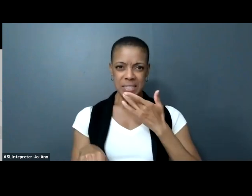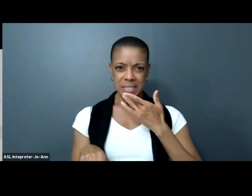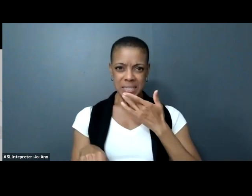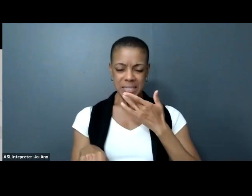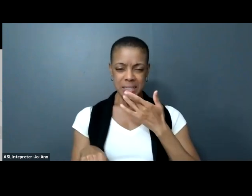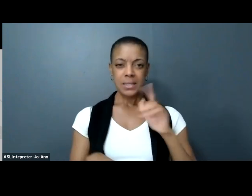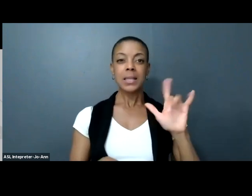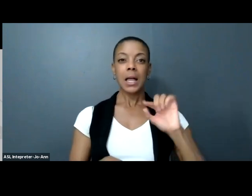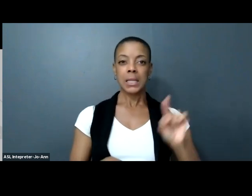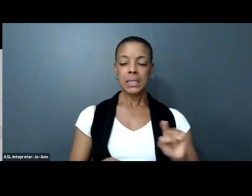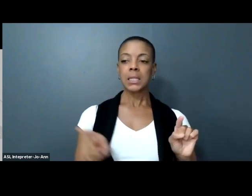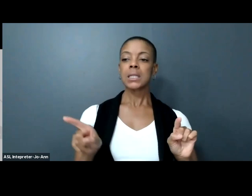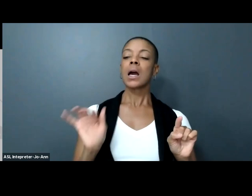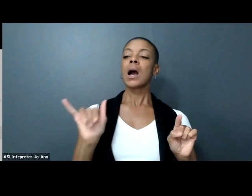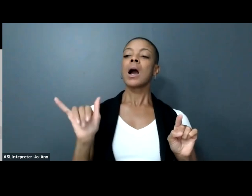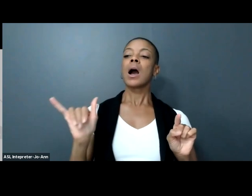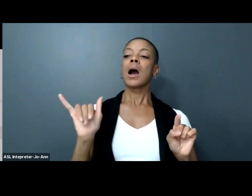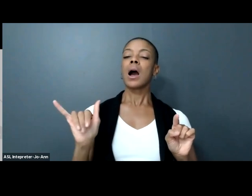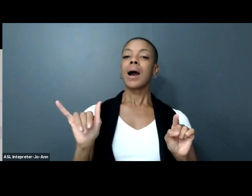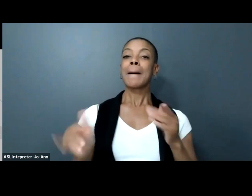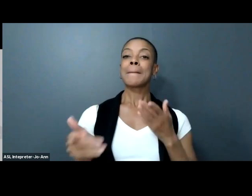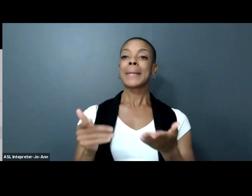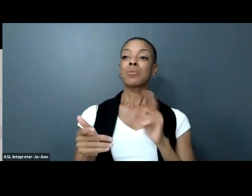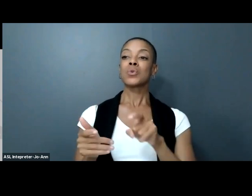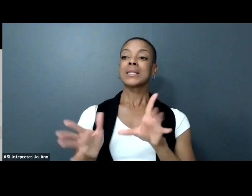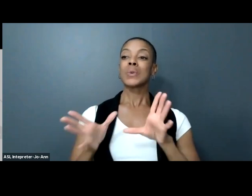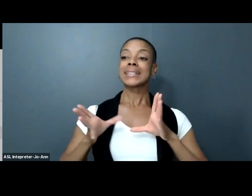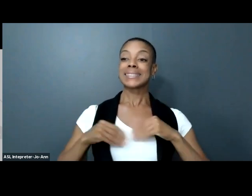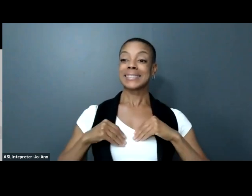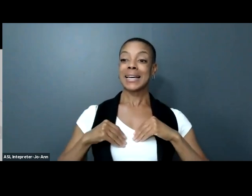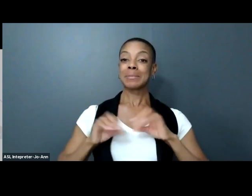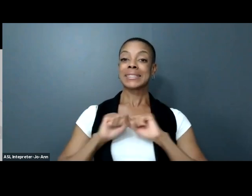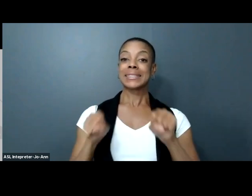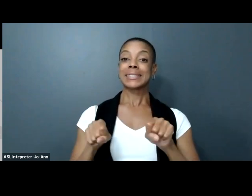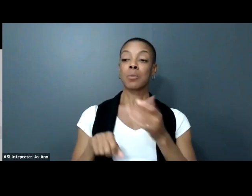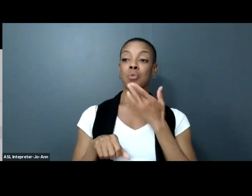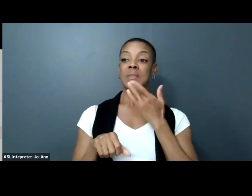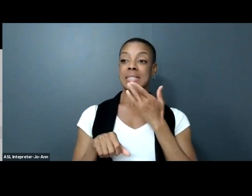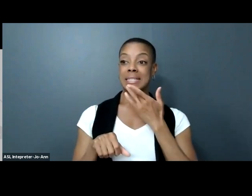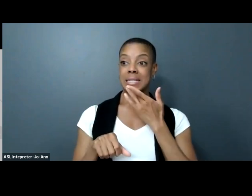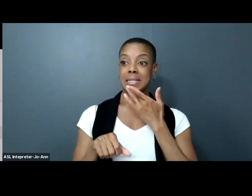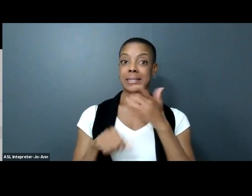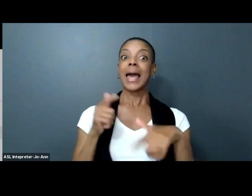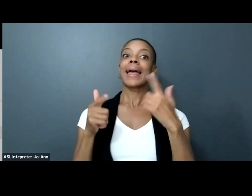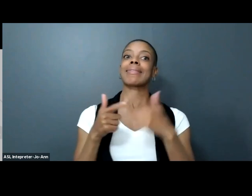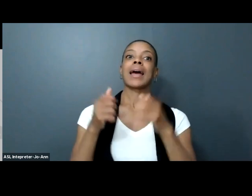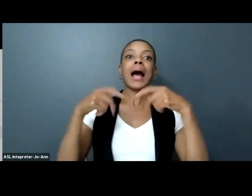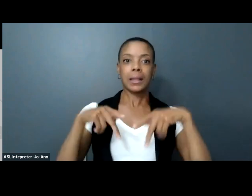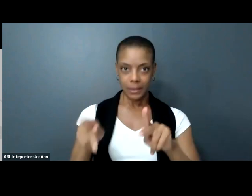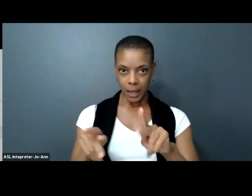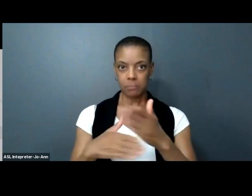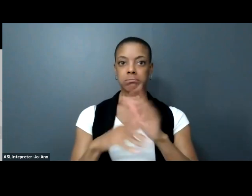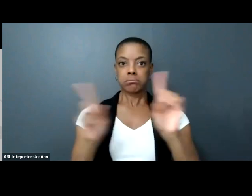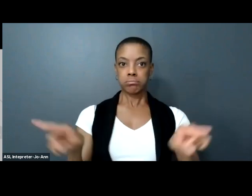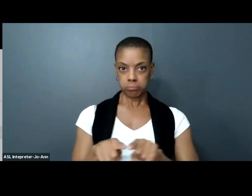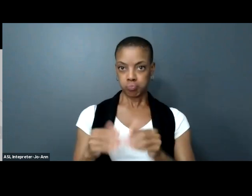Okay, so it might just have you accept the system preferences to allow that screen share. So just go